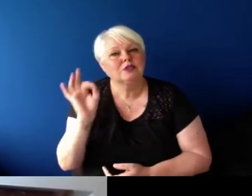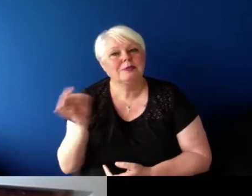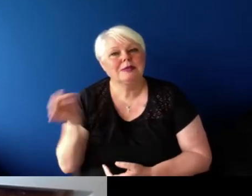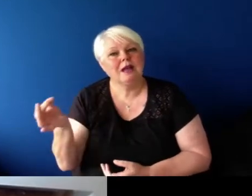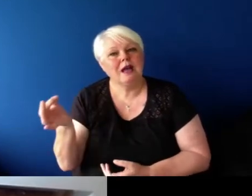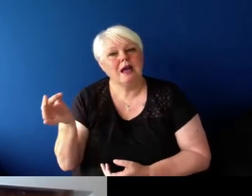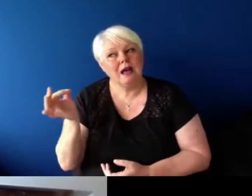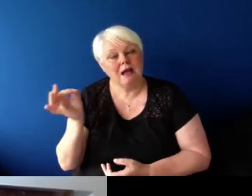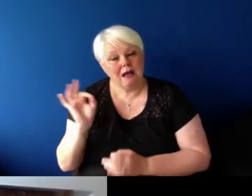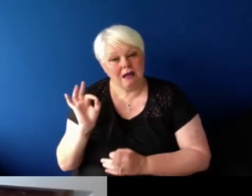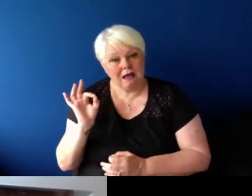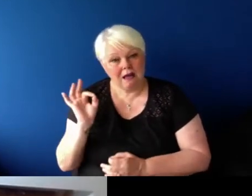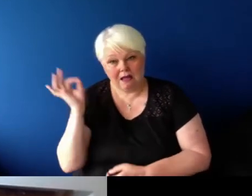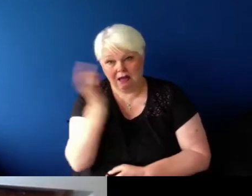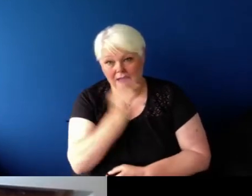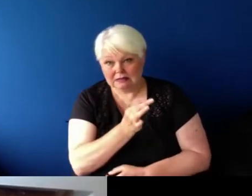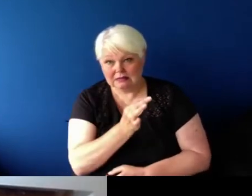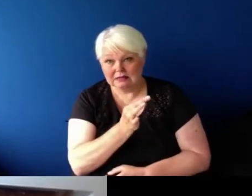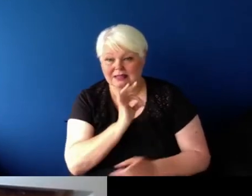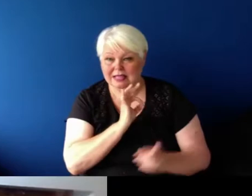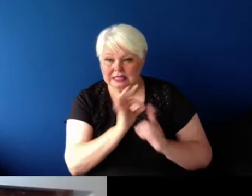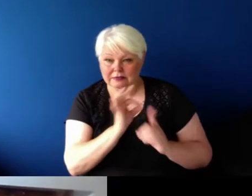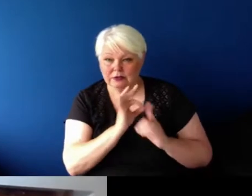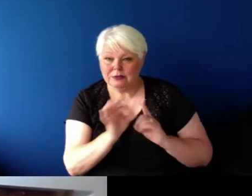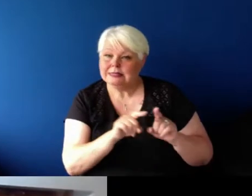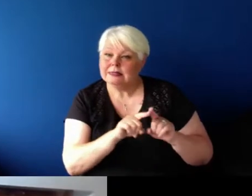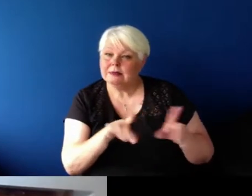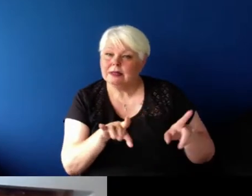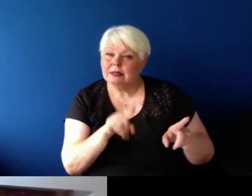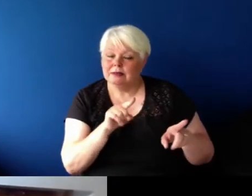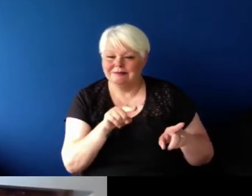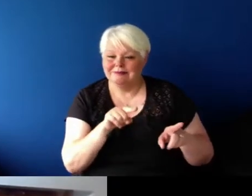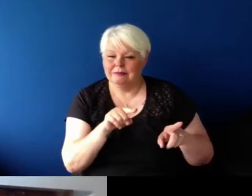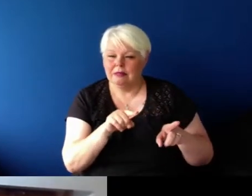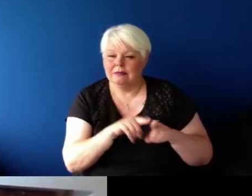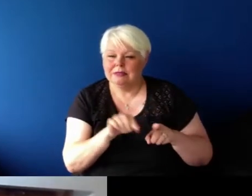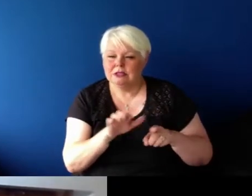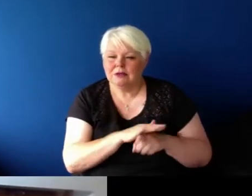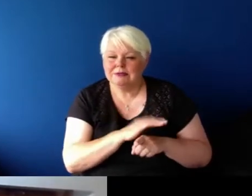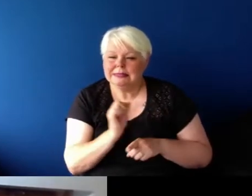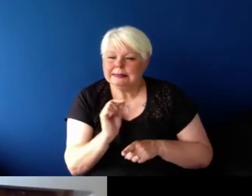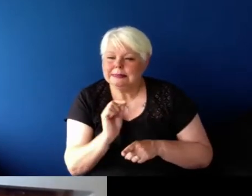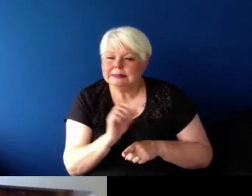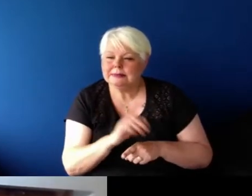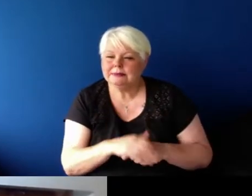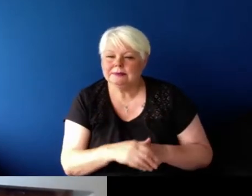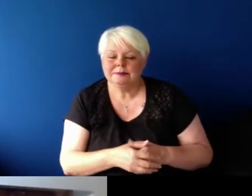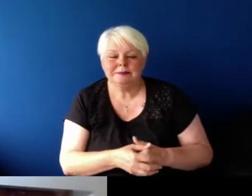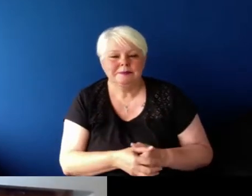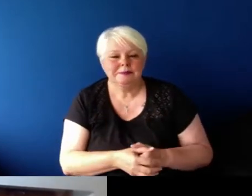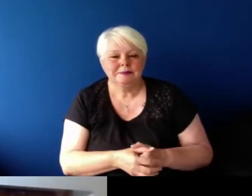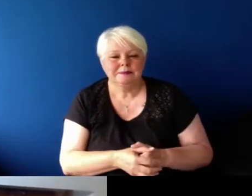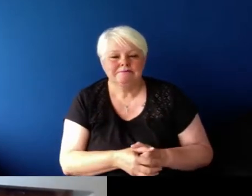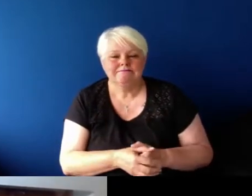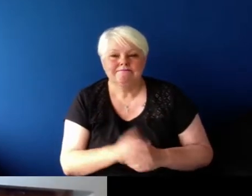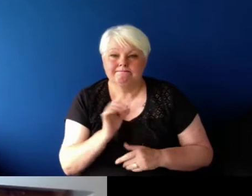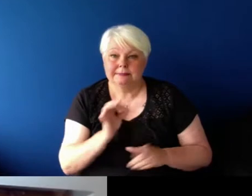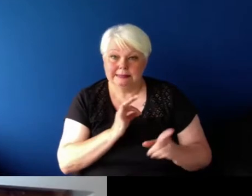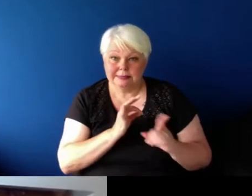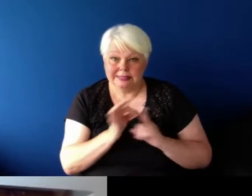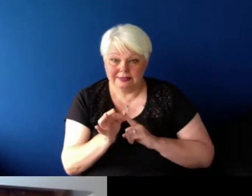asking, which kind of echoes some of what we've already said, but really specifically, you